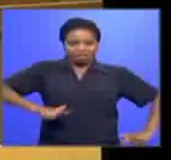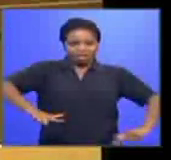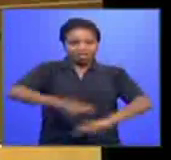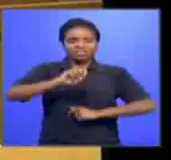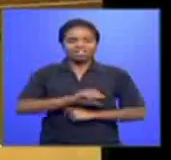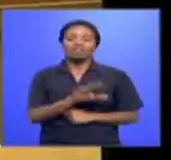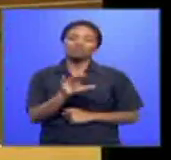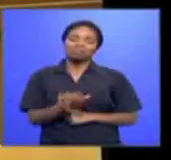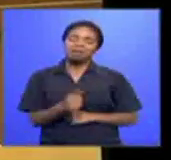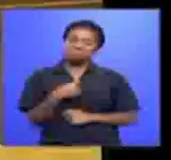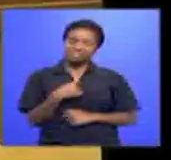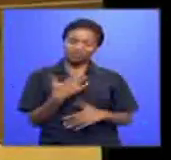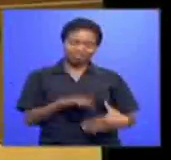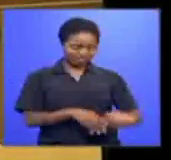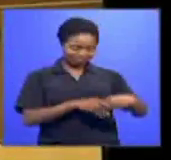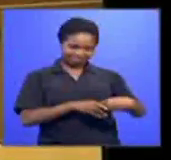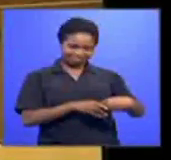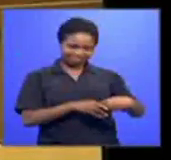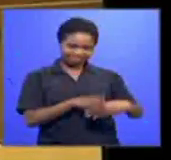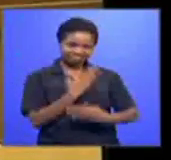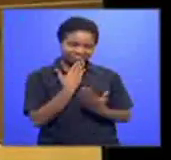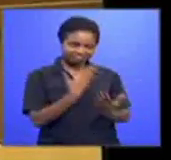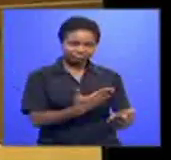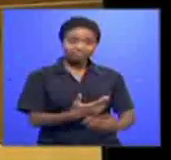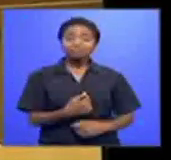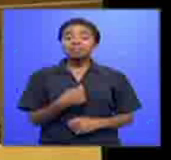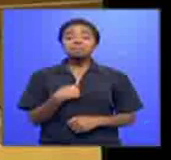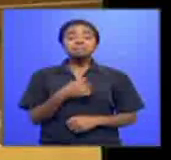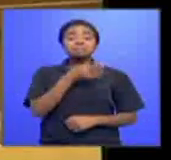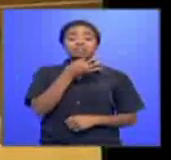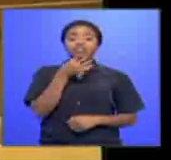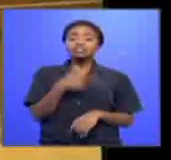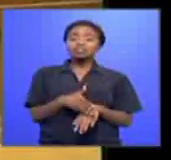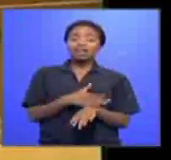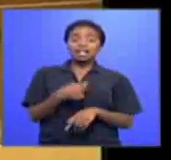Compatriots and friends, as I said earlier, this program